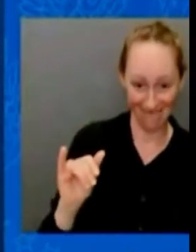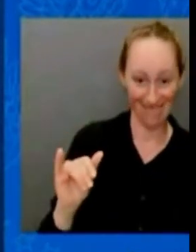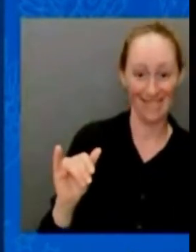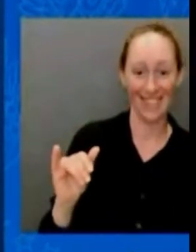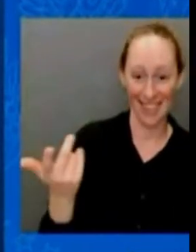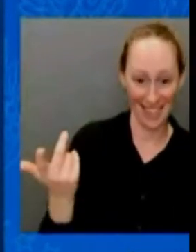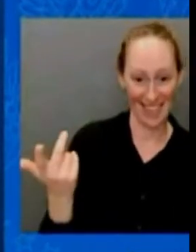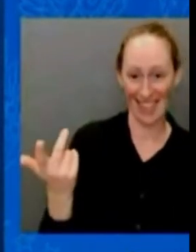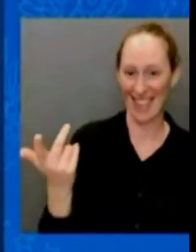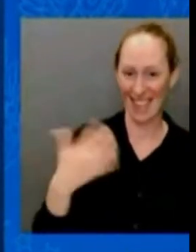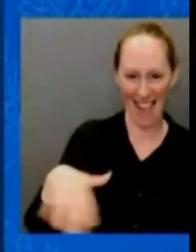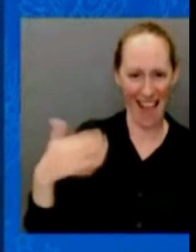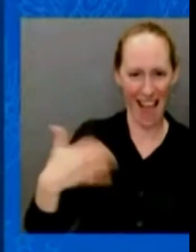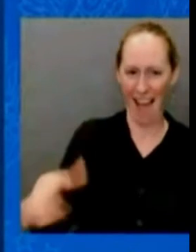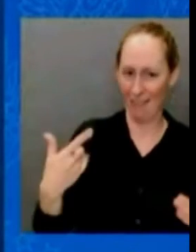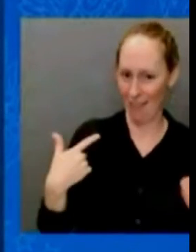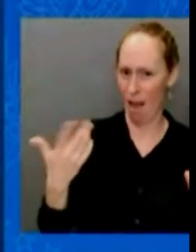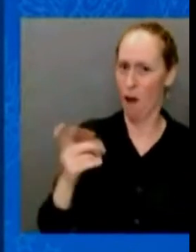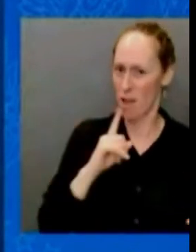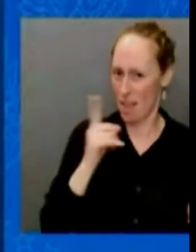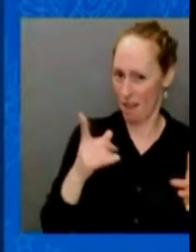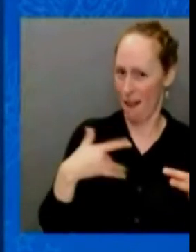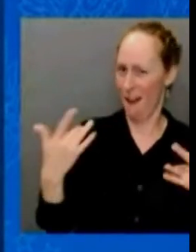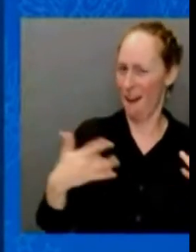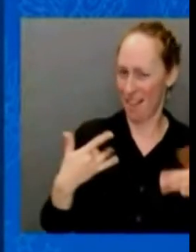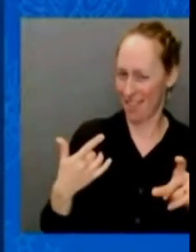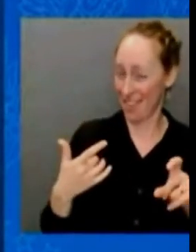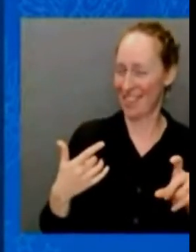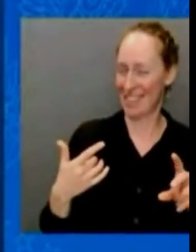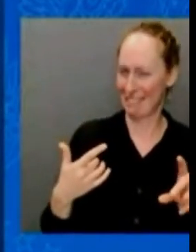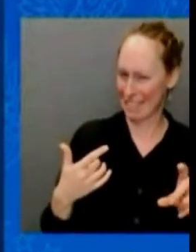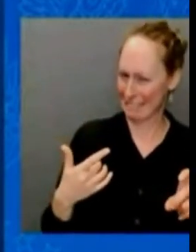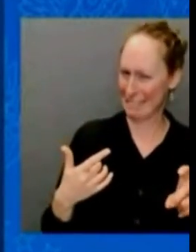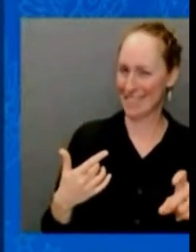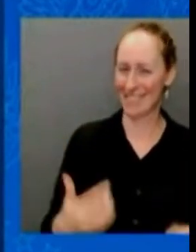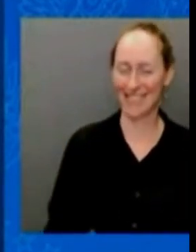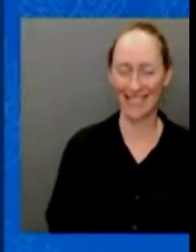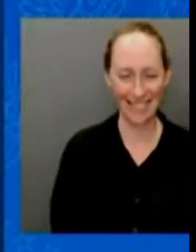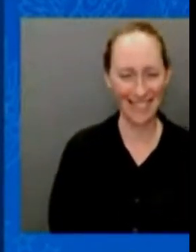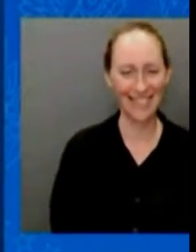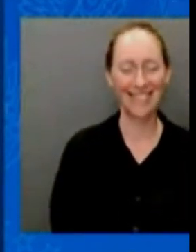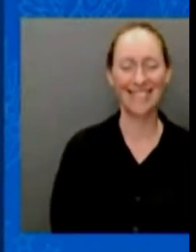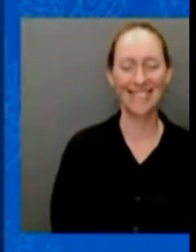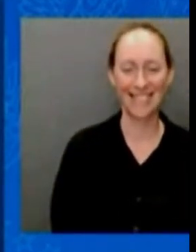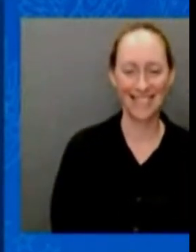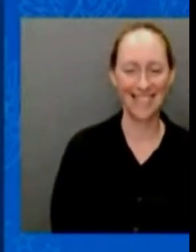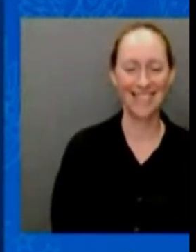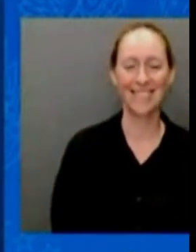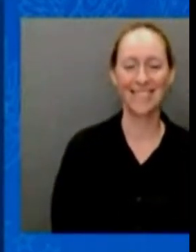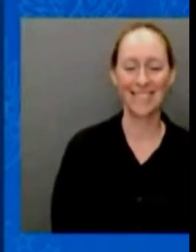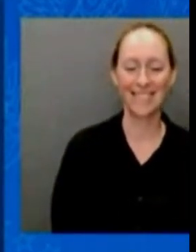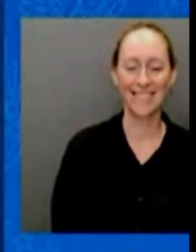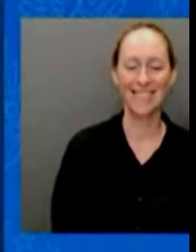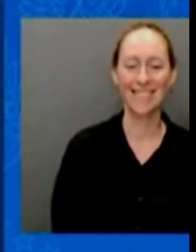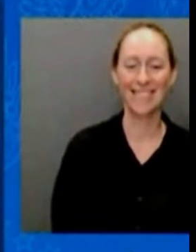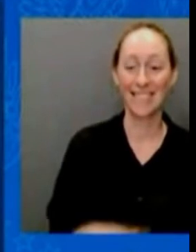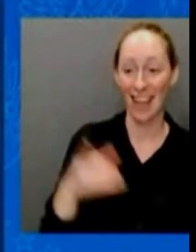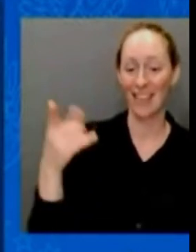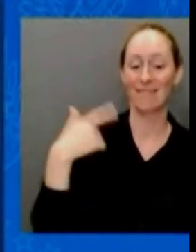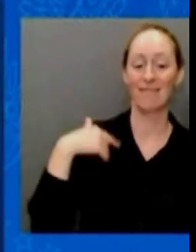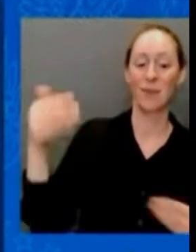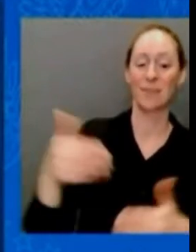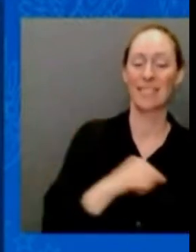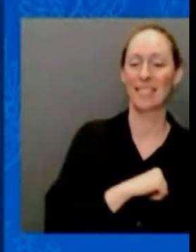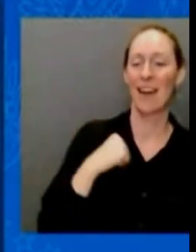want to introduce Senator Gillibrand now to bring her to the podium, but I want to make one comment that may not seem